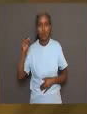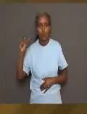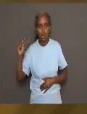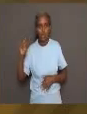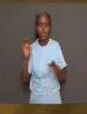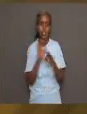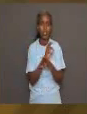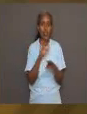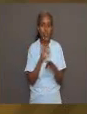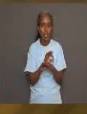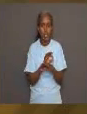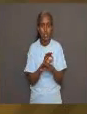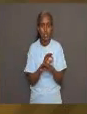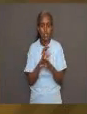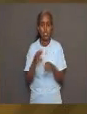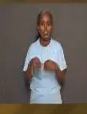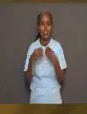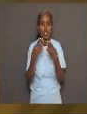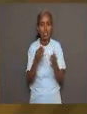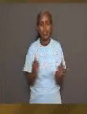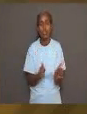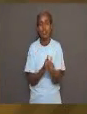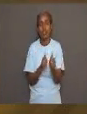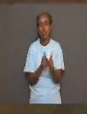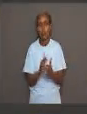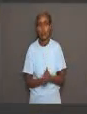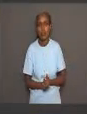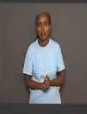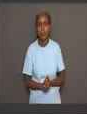cotangent functions are given as follows.